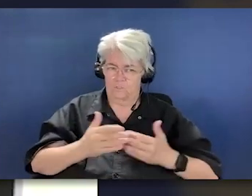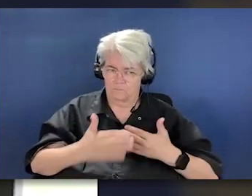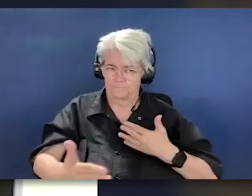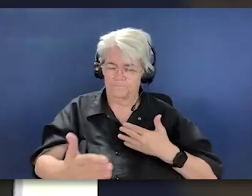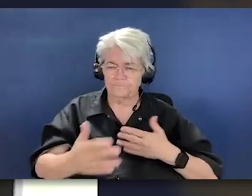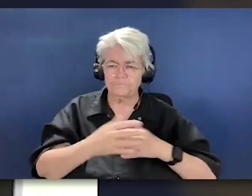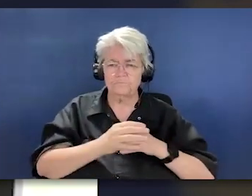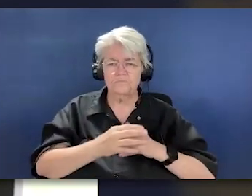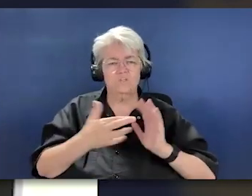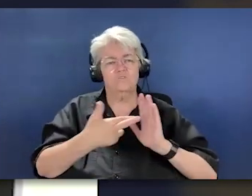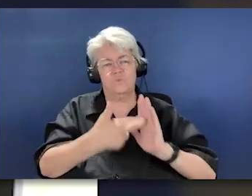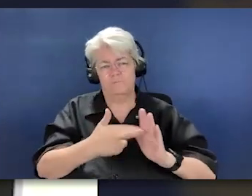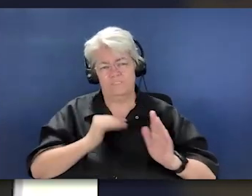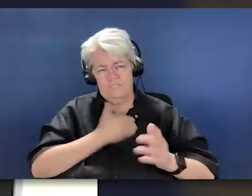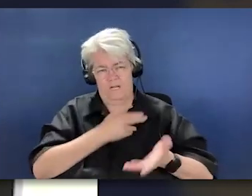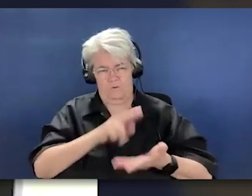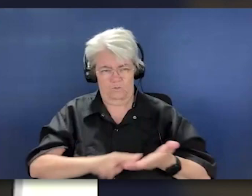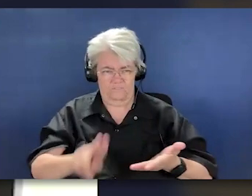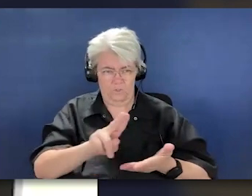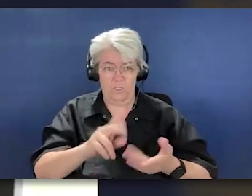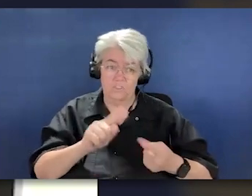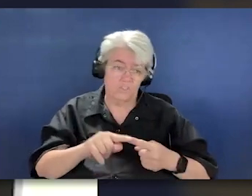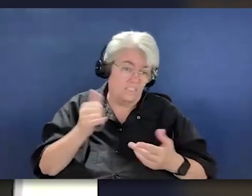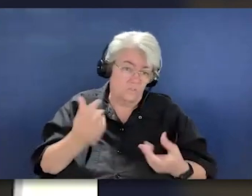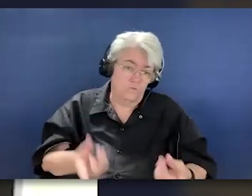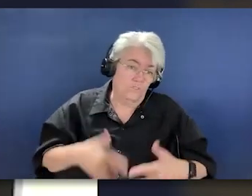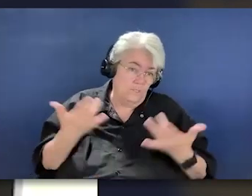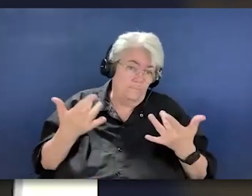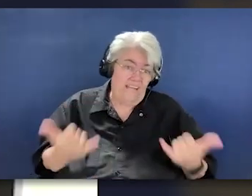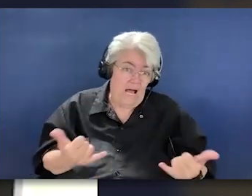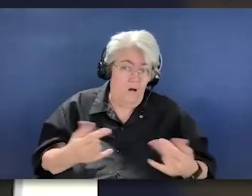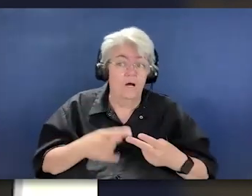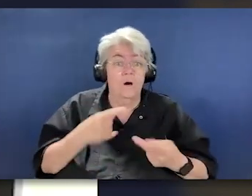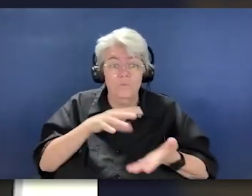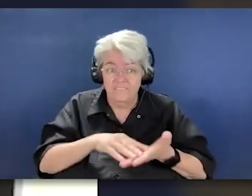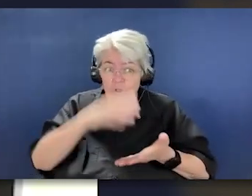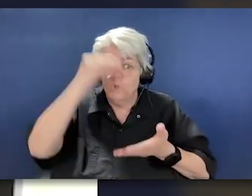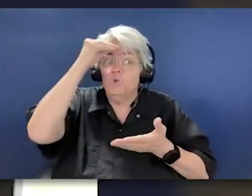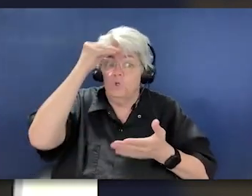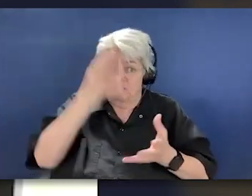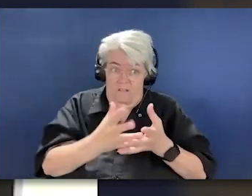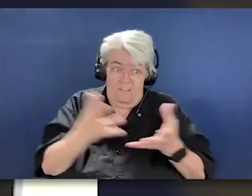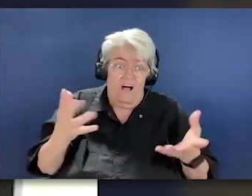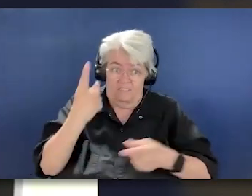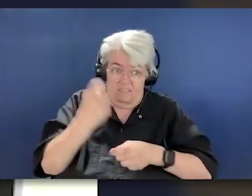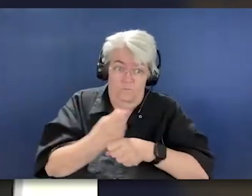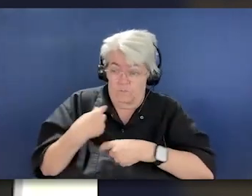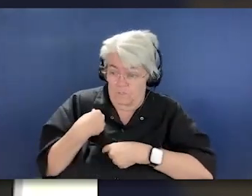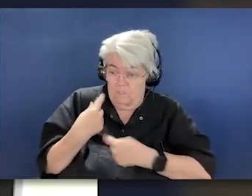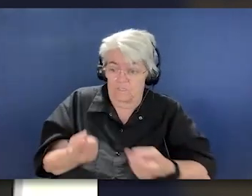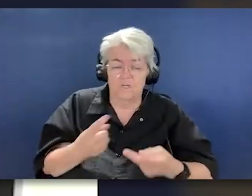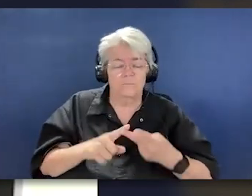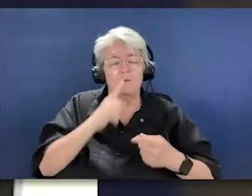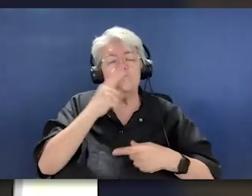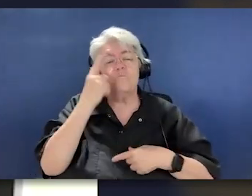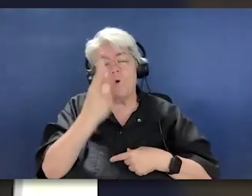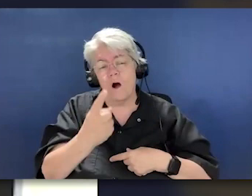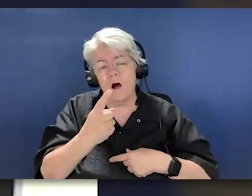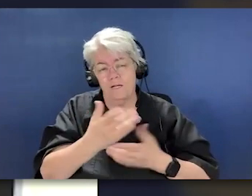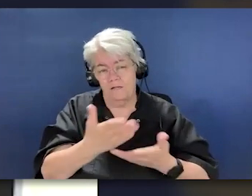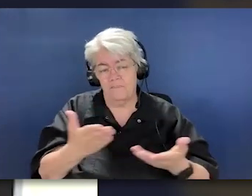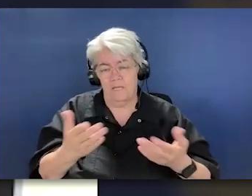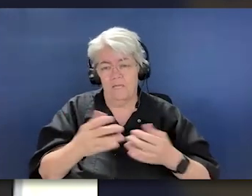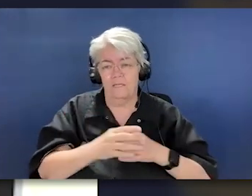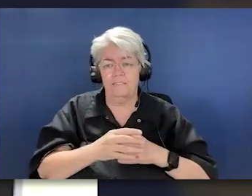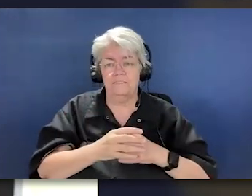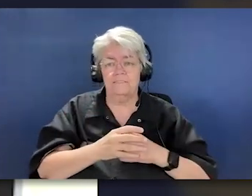So that's basically where we are at. I think we've learned a lot over the last year. But one of the takeaways, I think, is